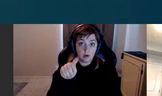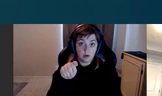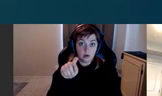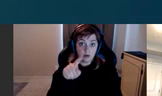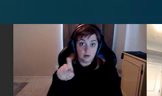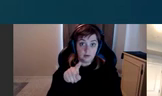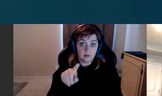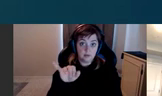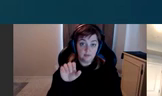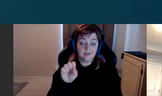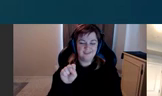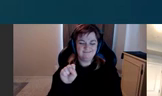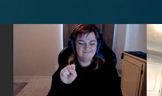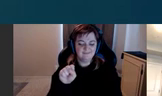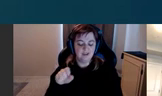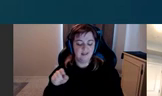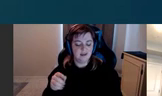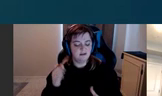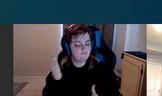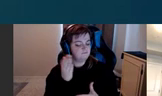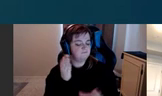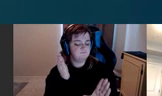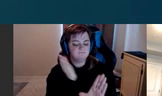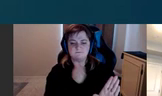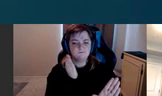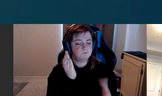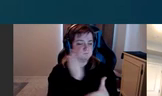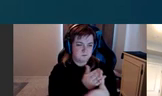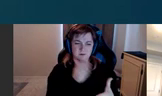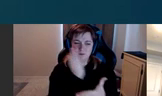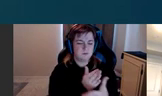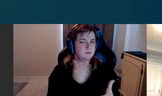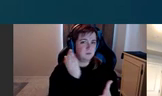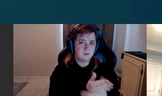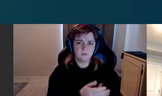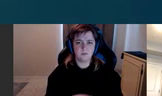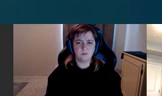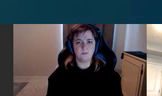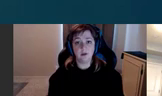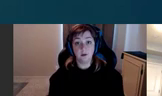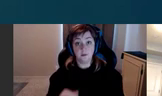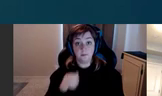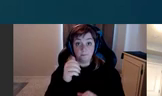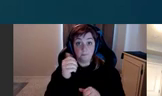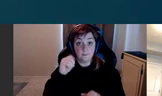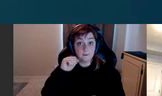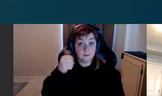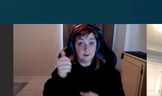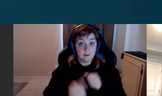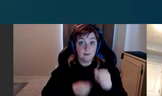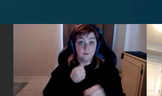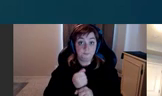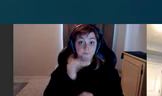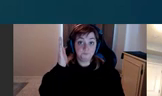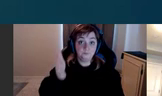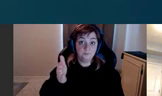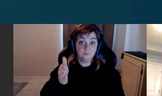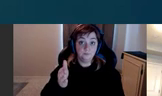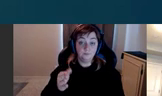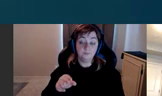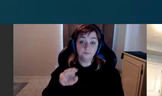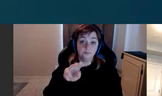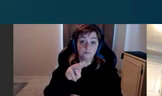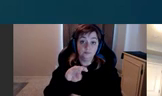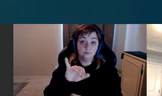disturbed that meeting. 10 years later, then First Lady Michelle Obama actually